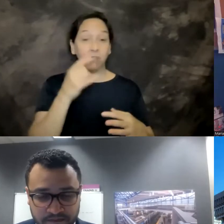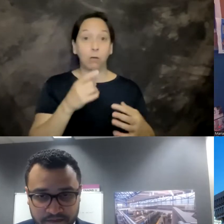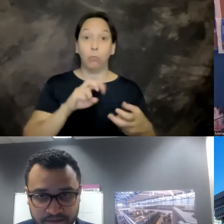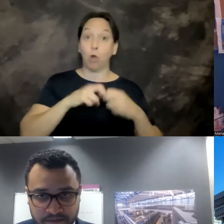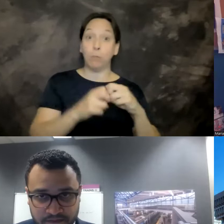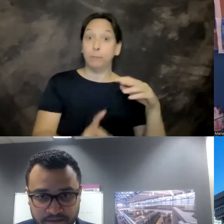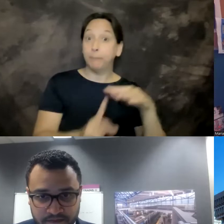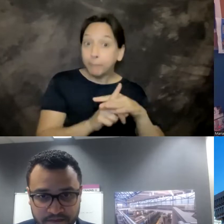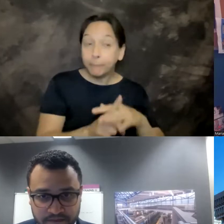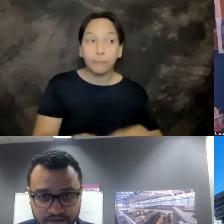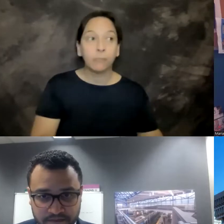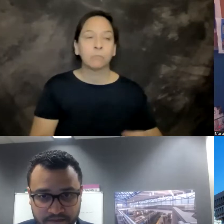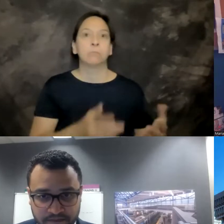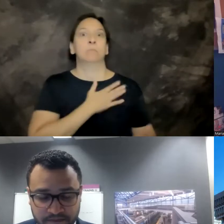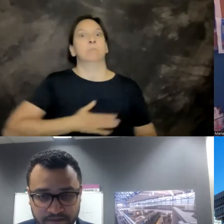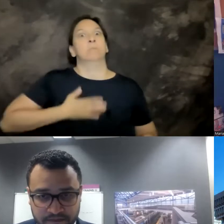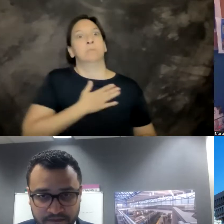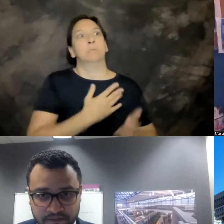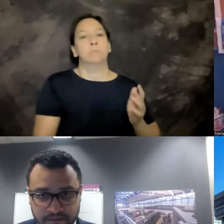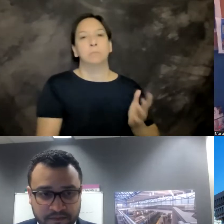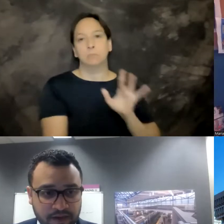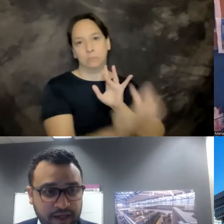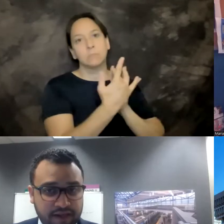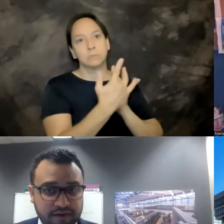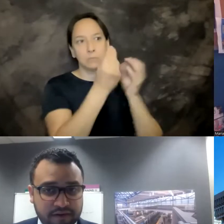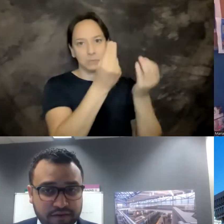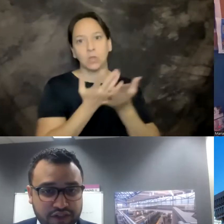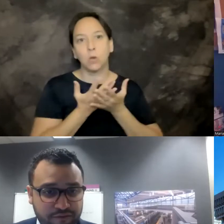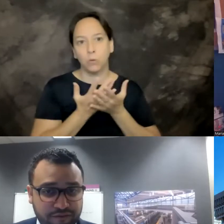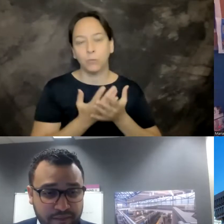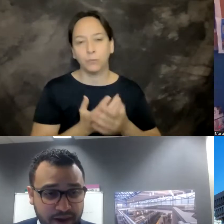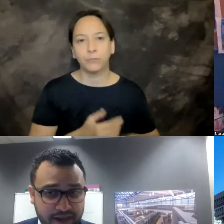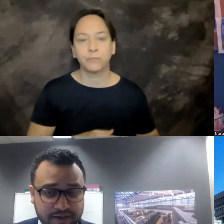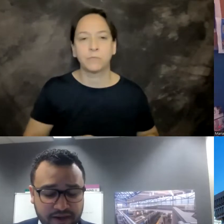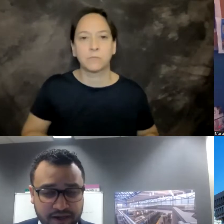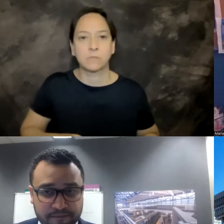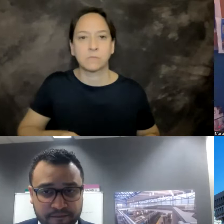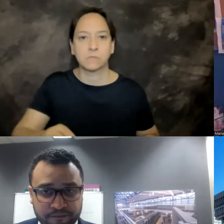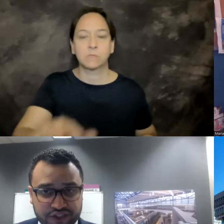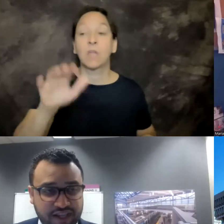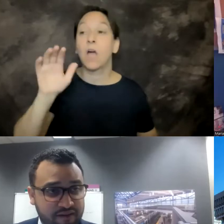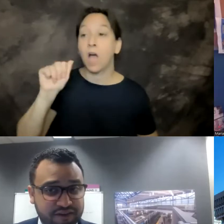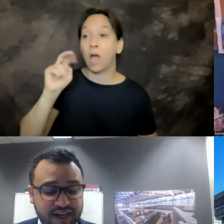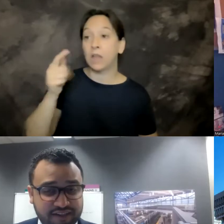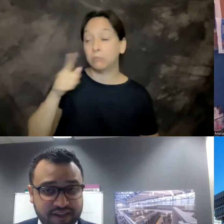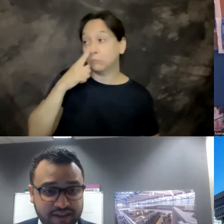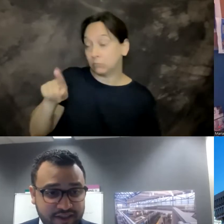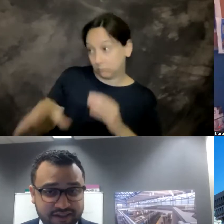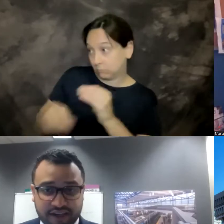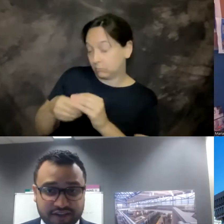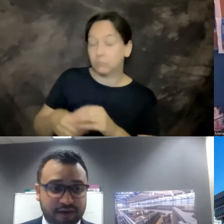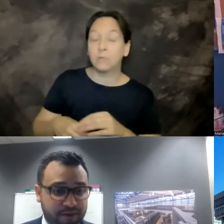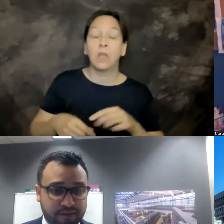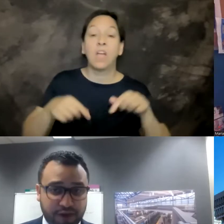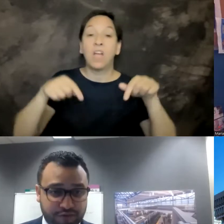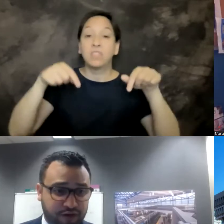at the beginning of the transition, please let us know. And Chief, if I may, just to emphasize that this